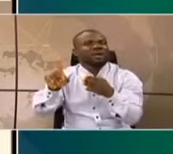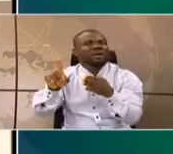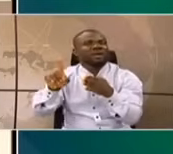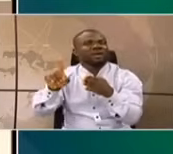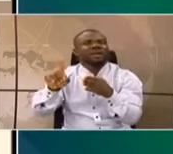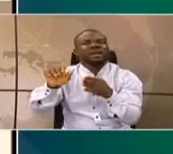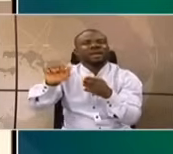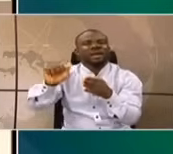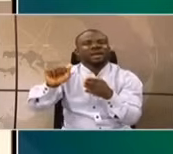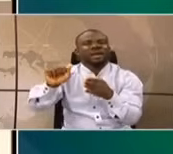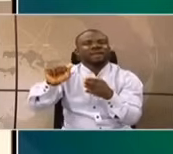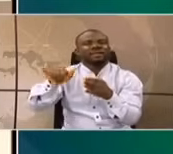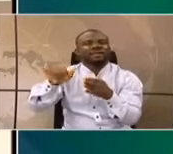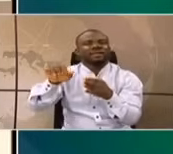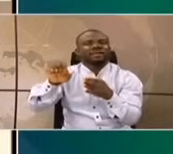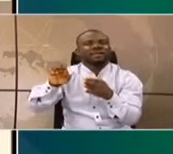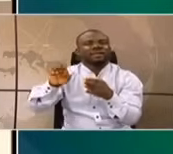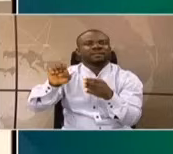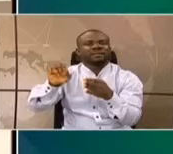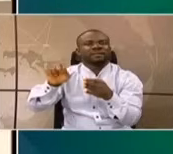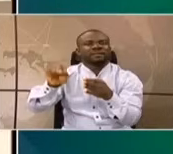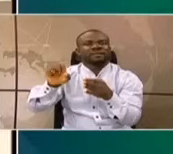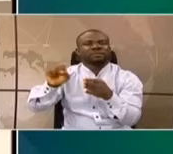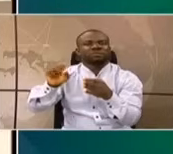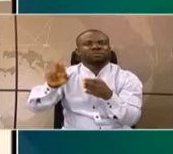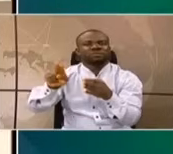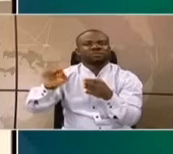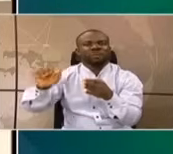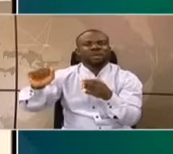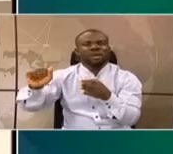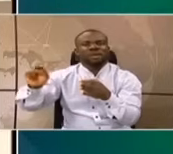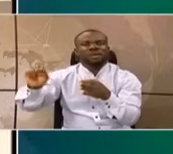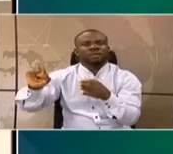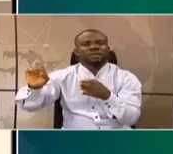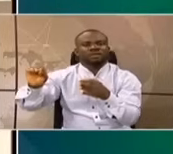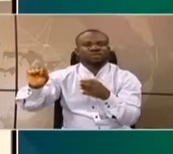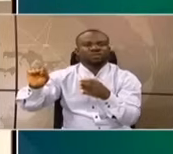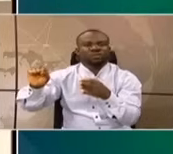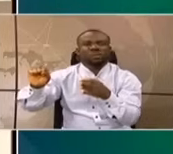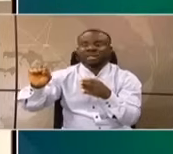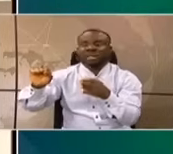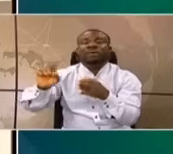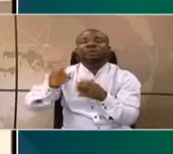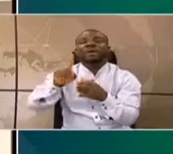new edubiase. Ojai. Company bi wo all to Galamsey.